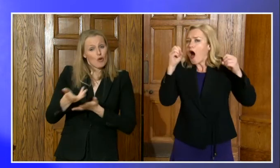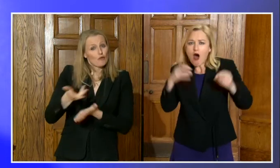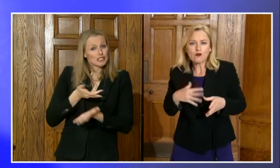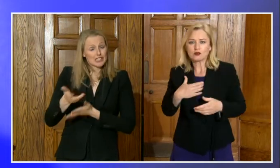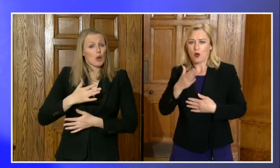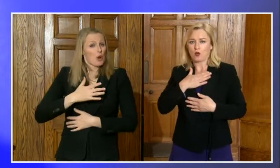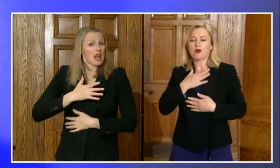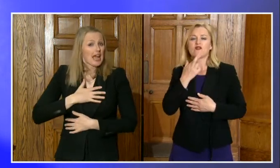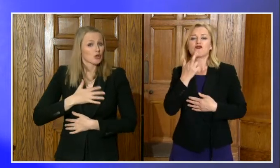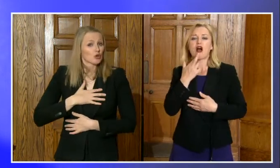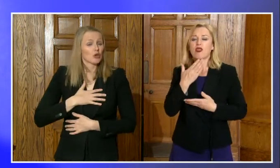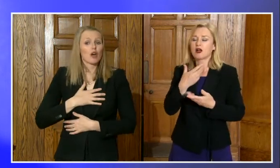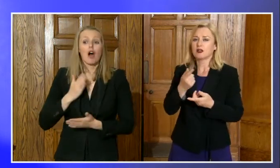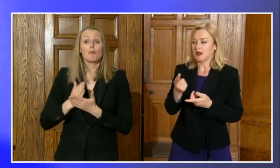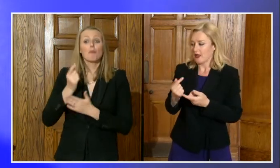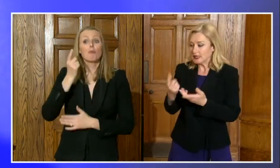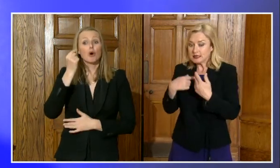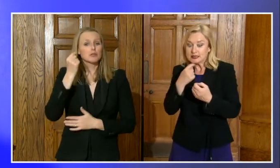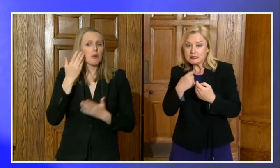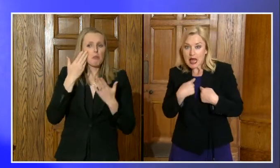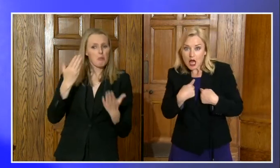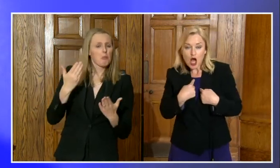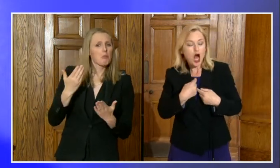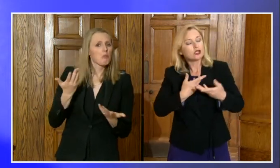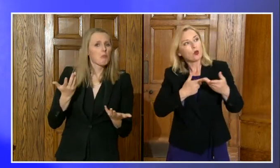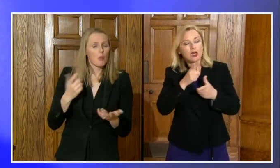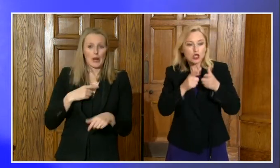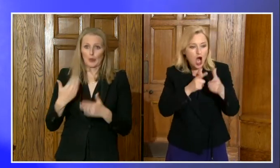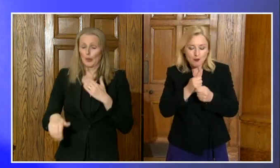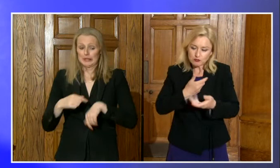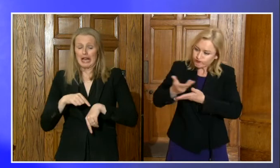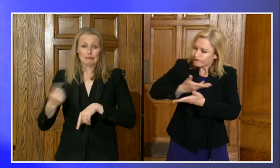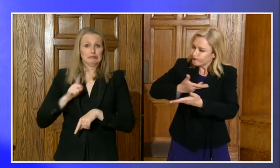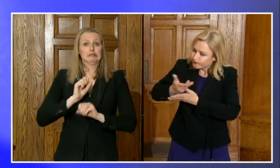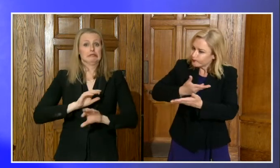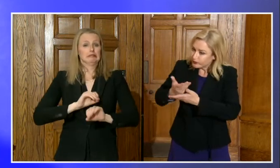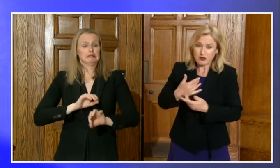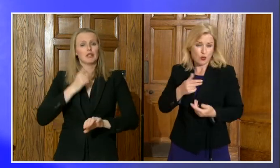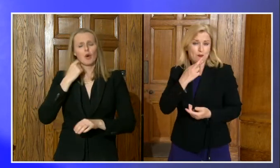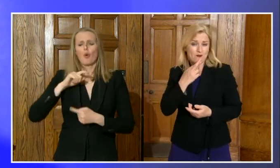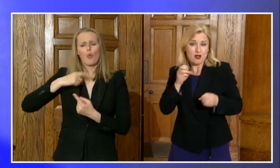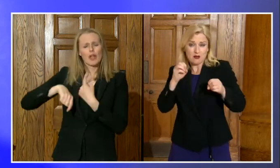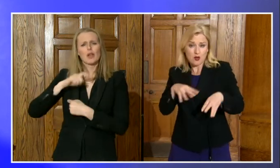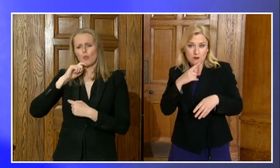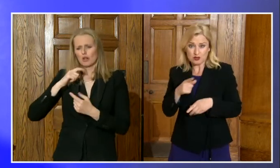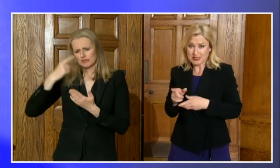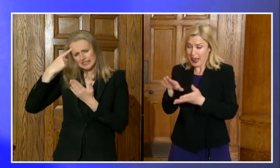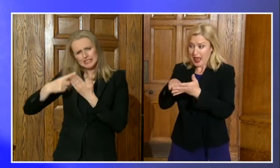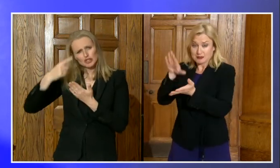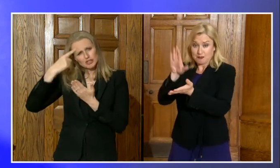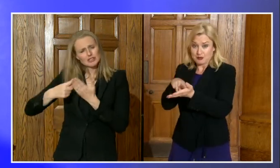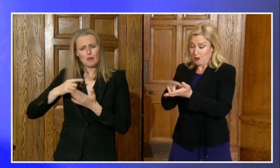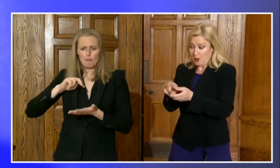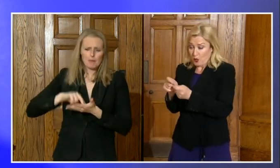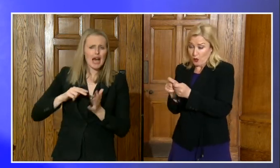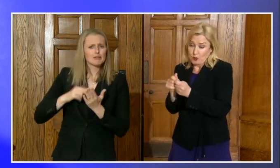that? That's a call for the Irish Government to make. As will we as an executive make our decisions on to how we plan and the steps that we